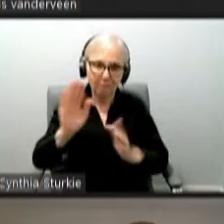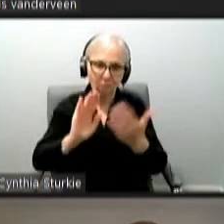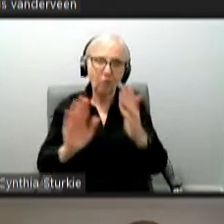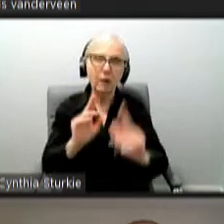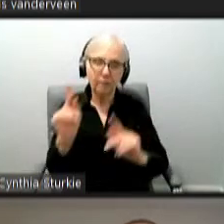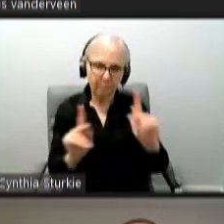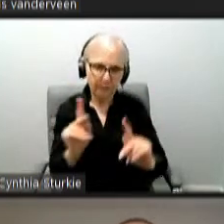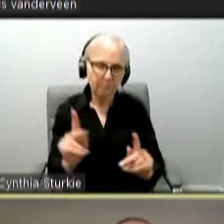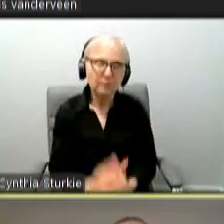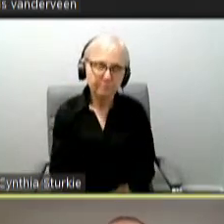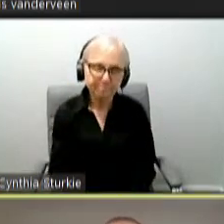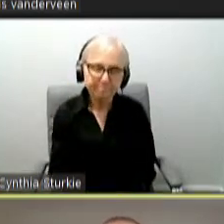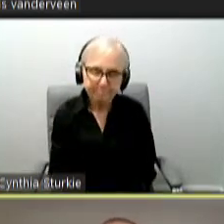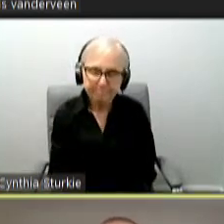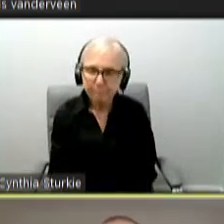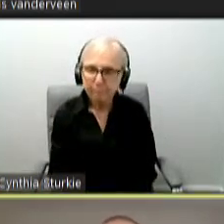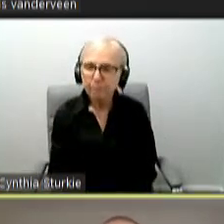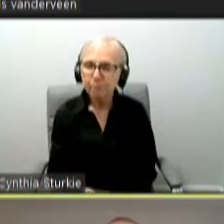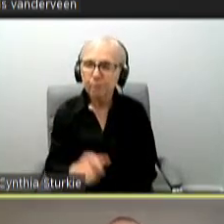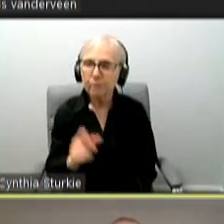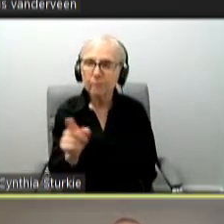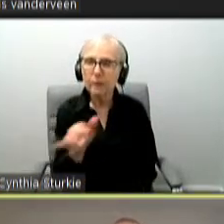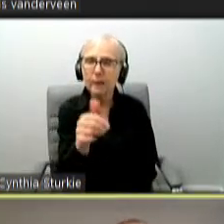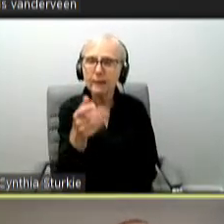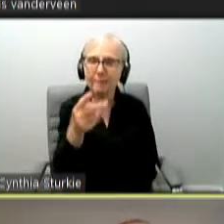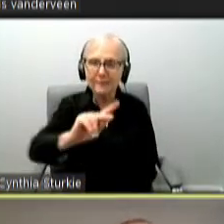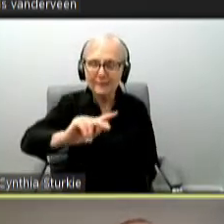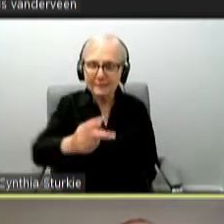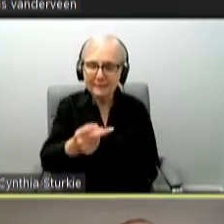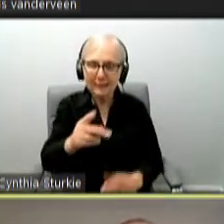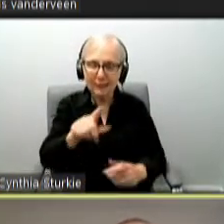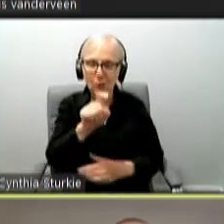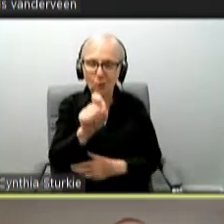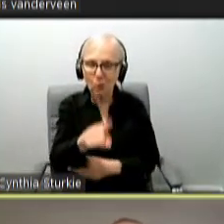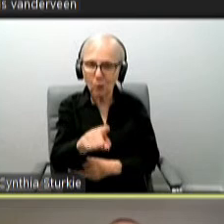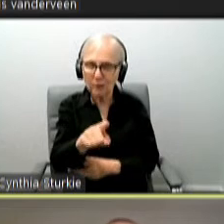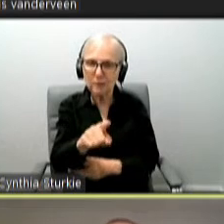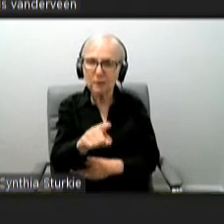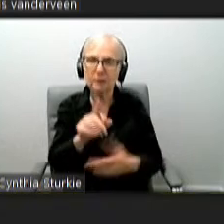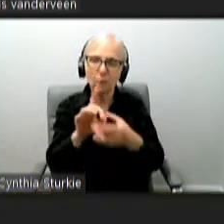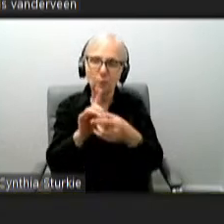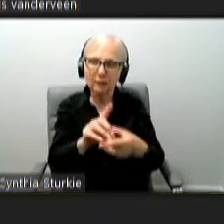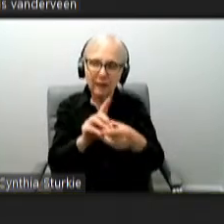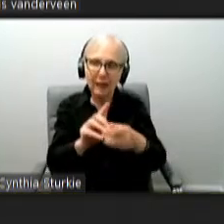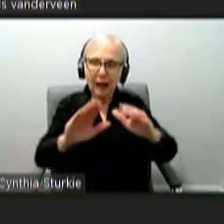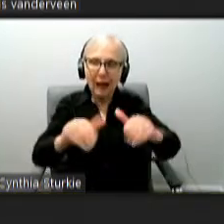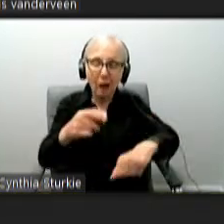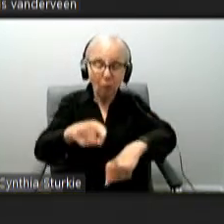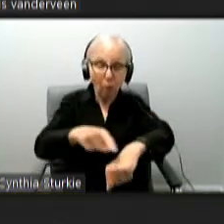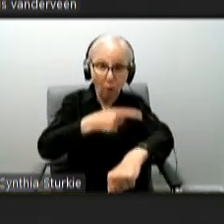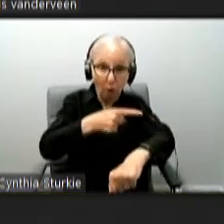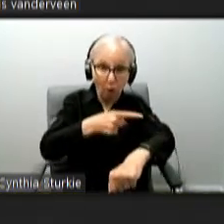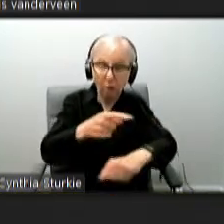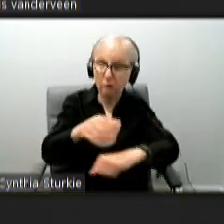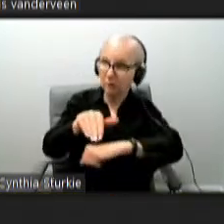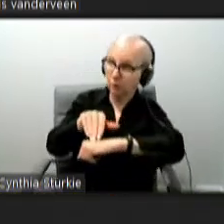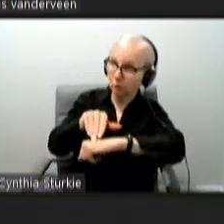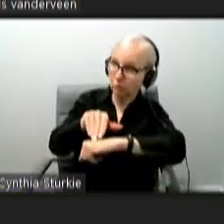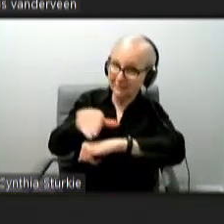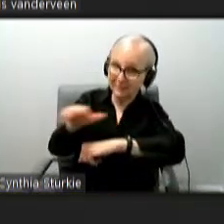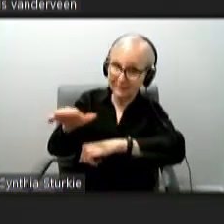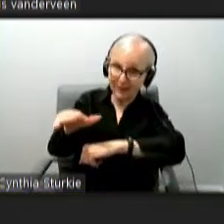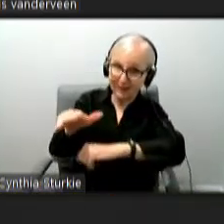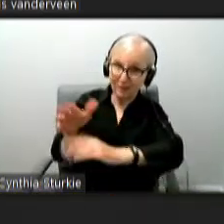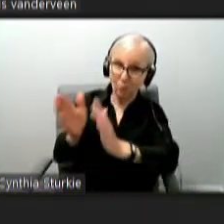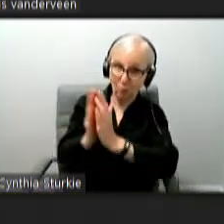And then I'll answer the second question, Ryan. As far as how long is it taking for people